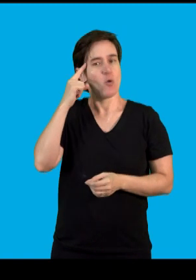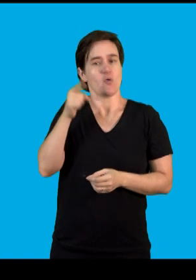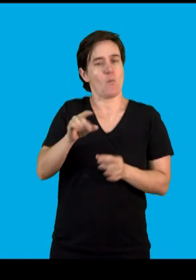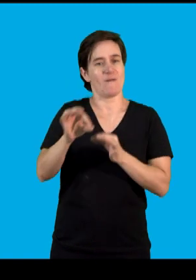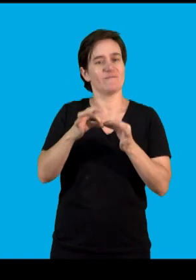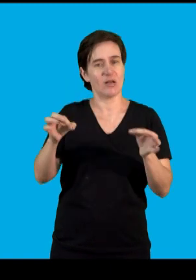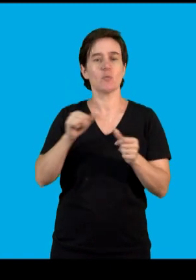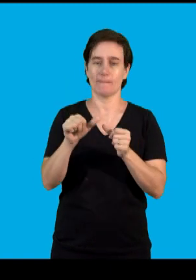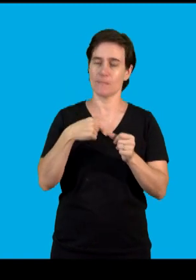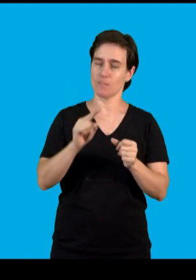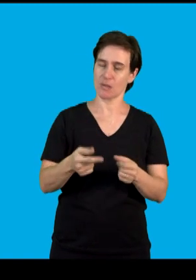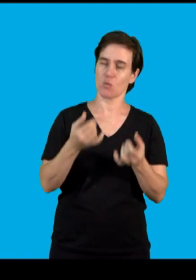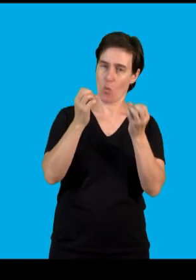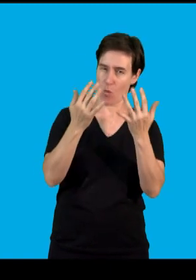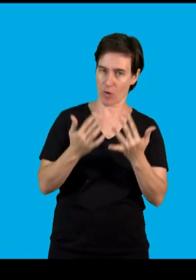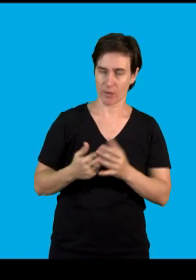in the financial document.